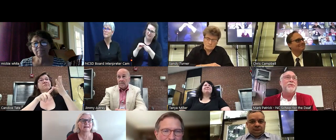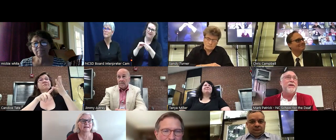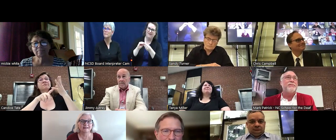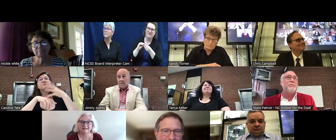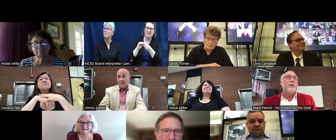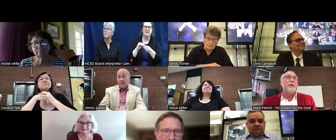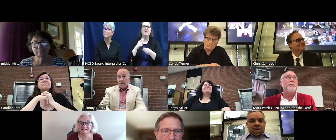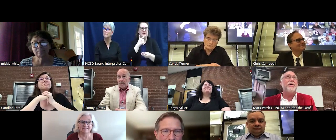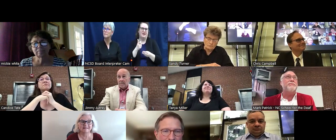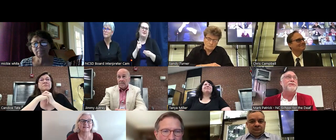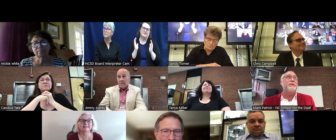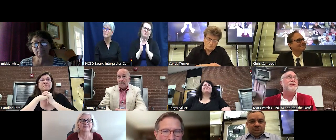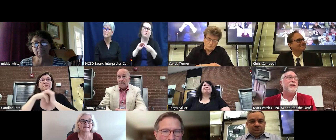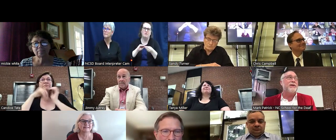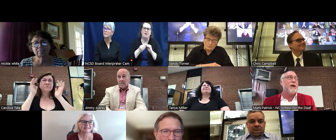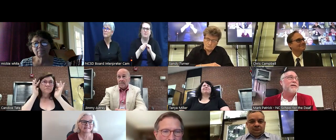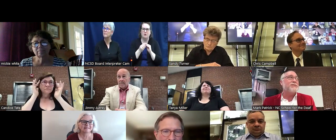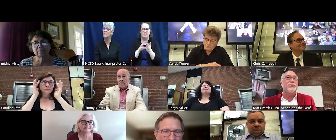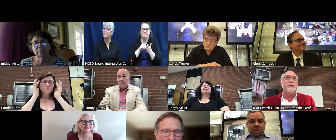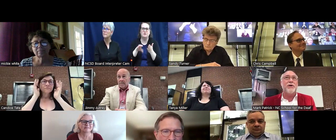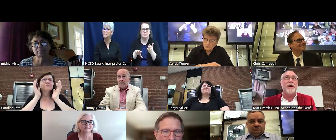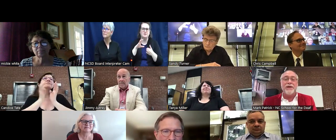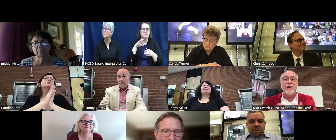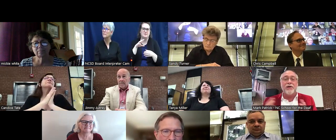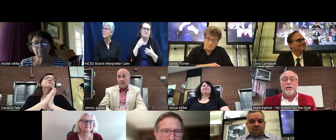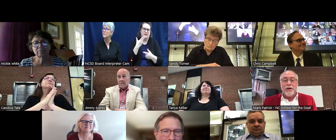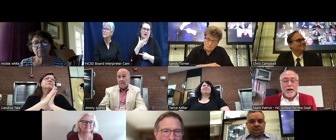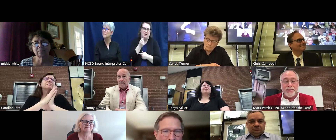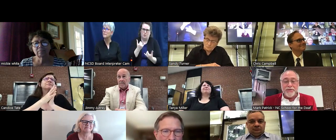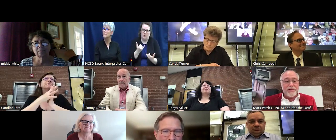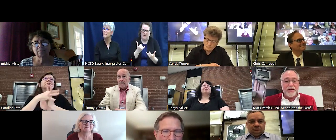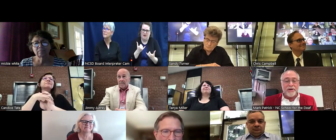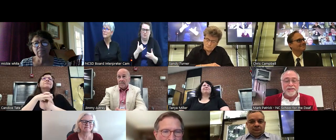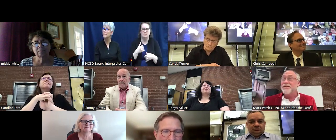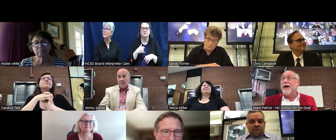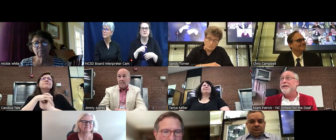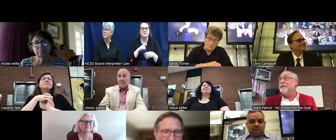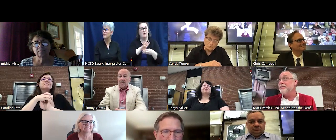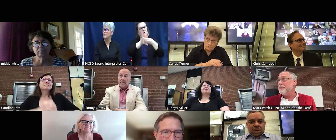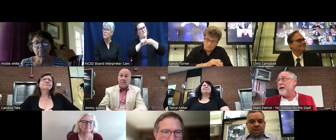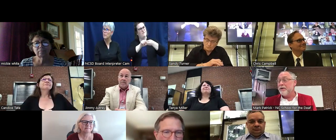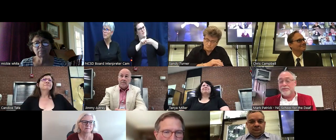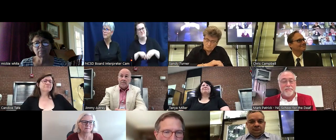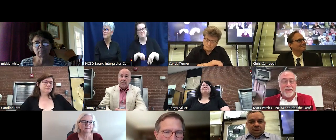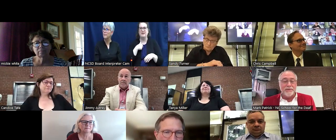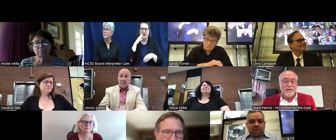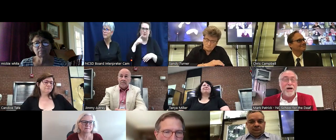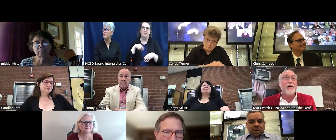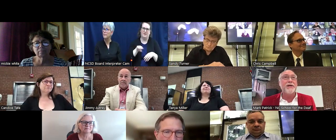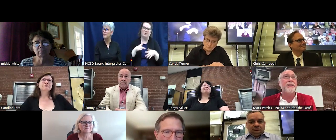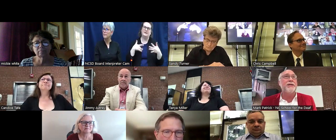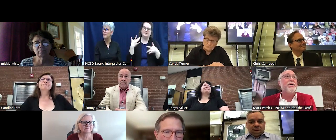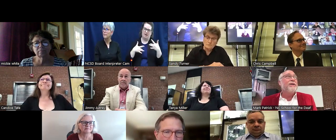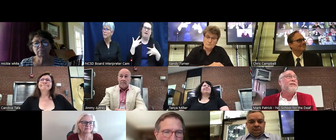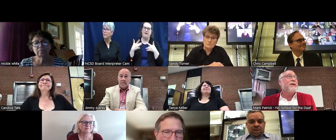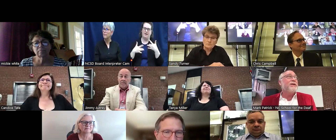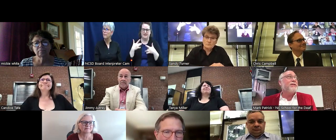because we have a small number of students in our high school. So I know that they are excited about tonight,